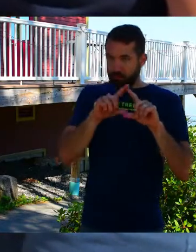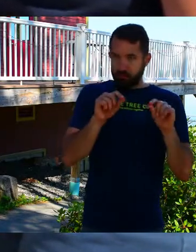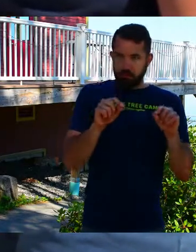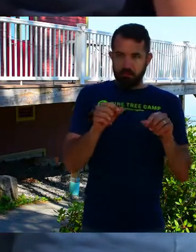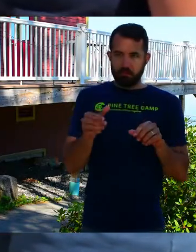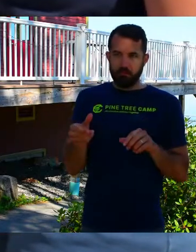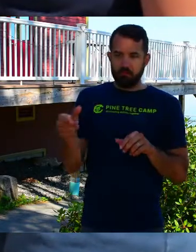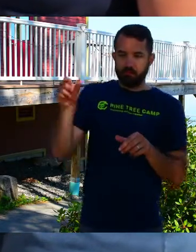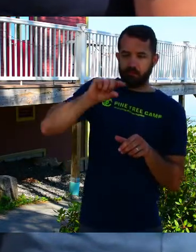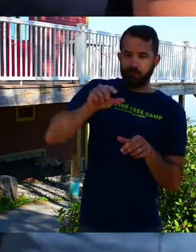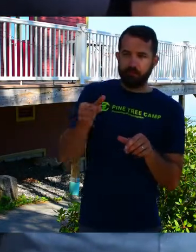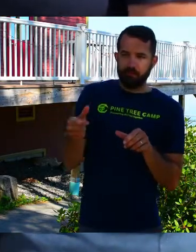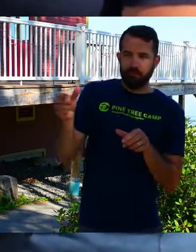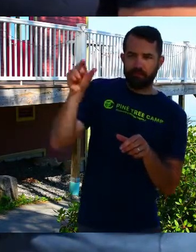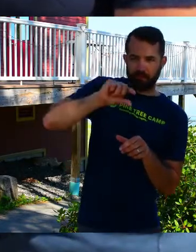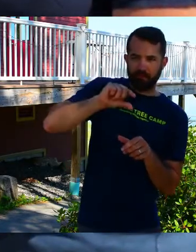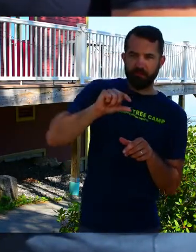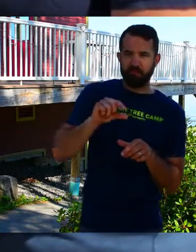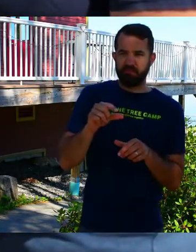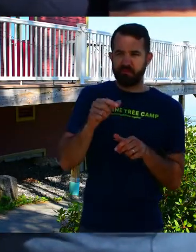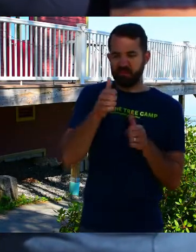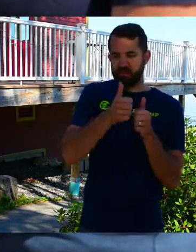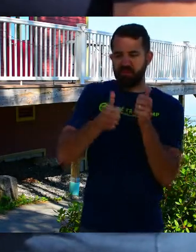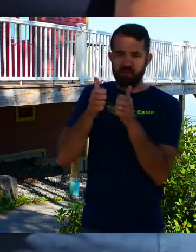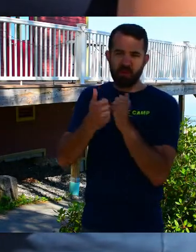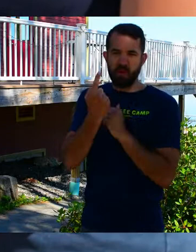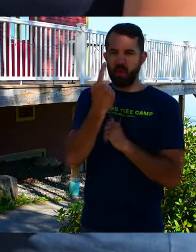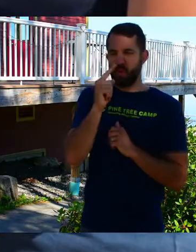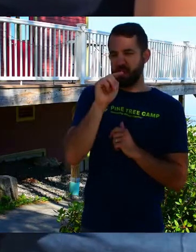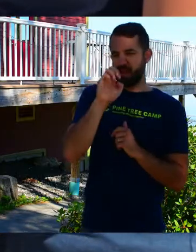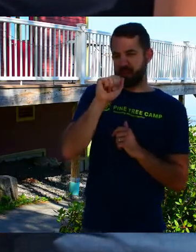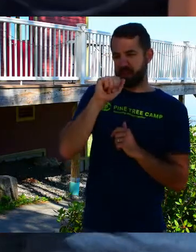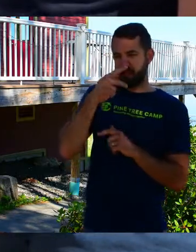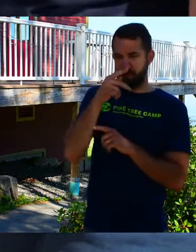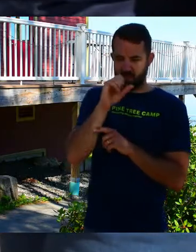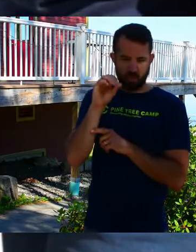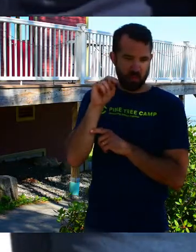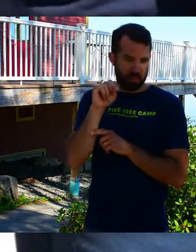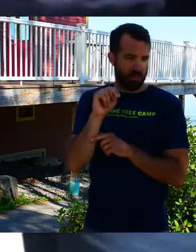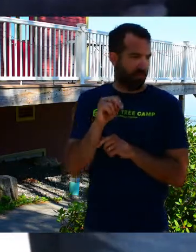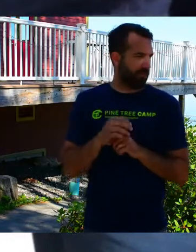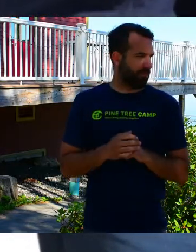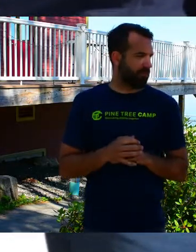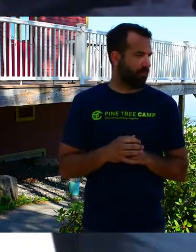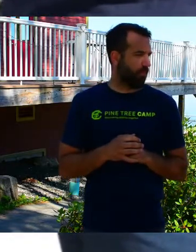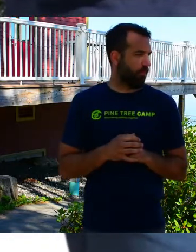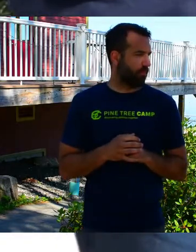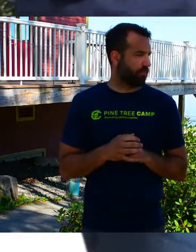wanna retry the experiment, I'd say 1 to 2 teaspoons of sugar should work.